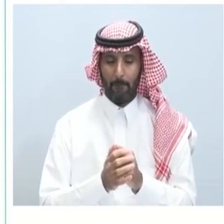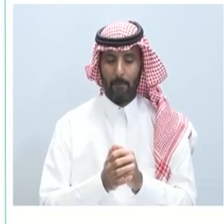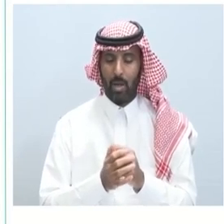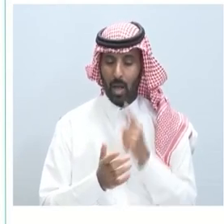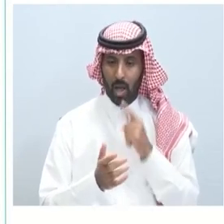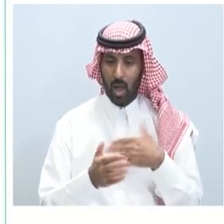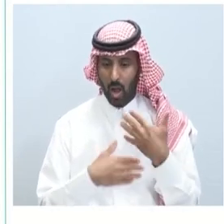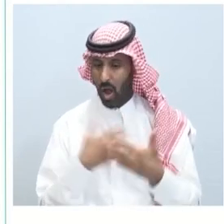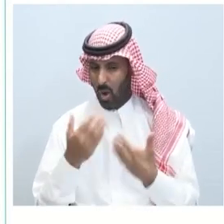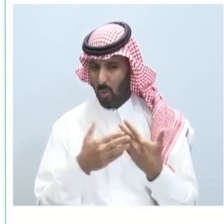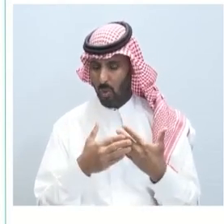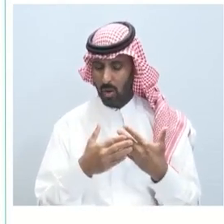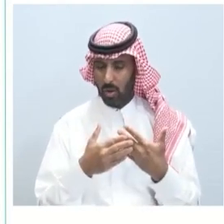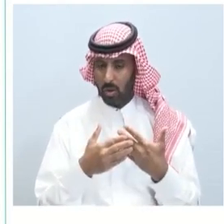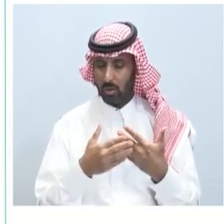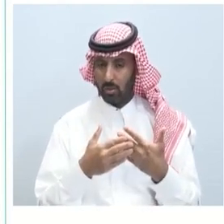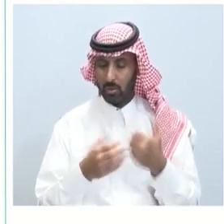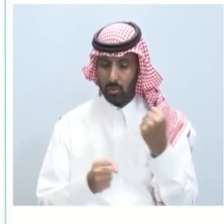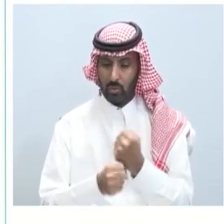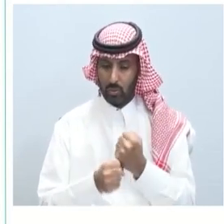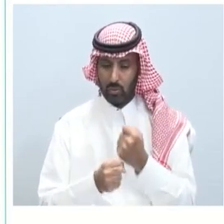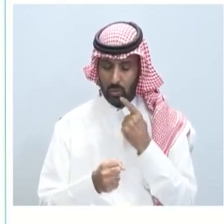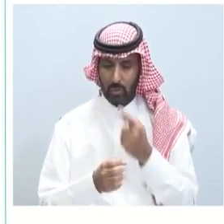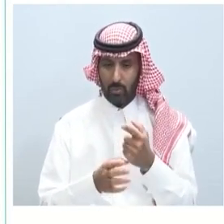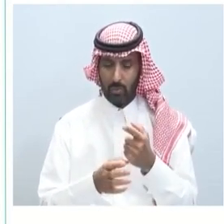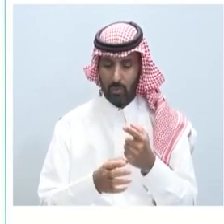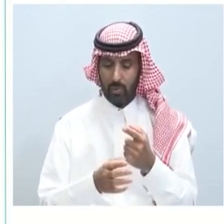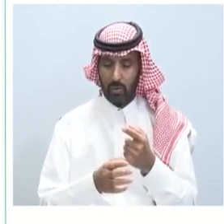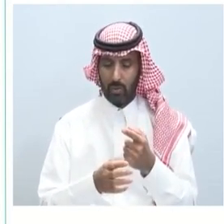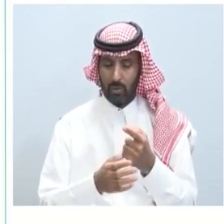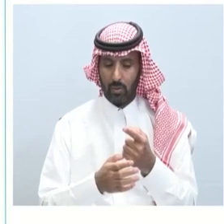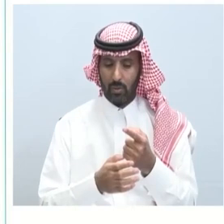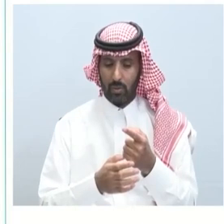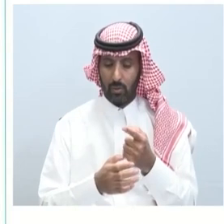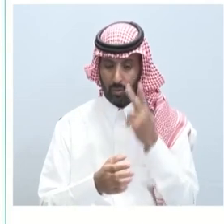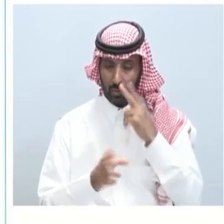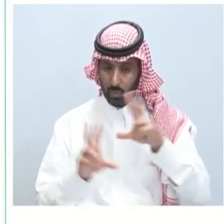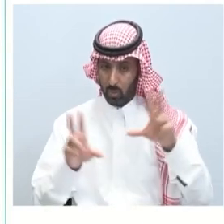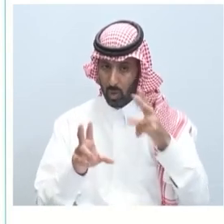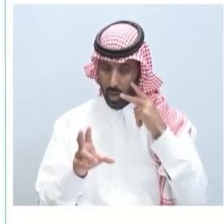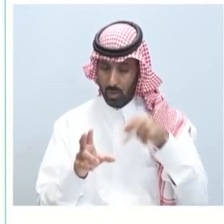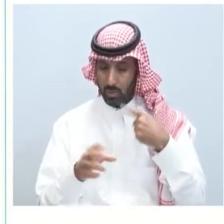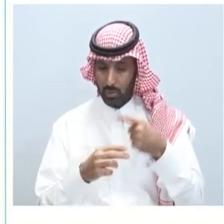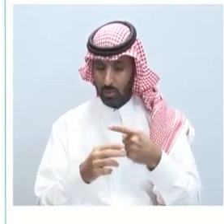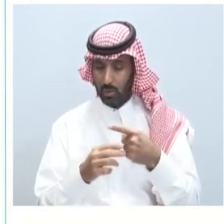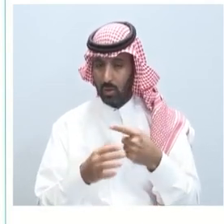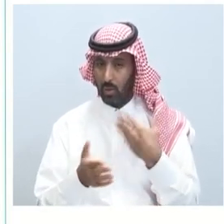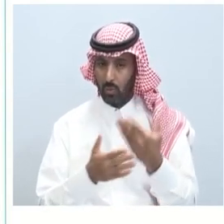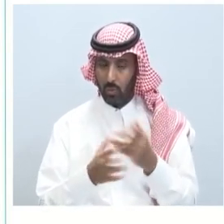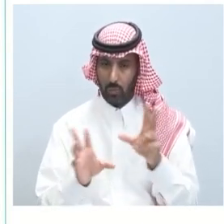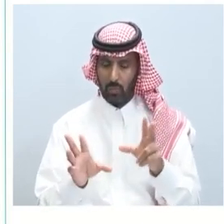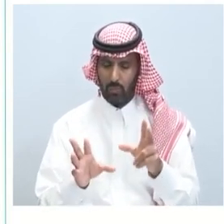I was tempted. Tempted is to do something undesirable. I was tempted to watch the film on